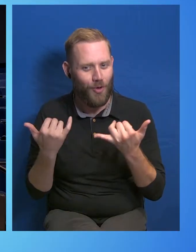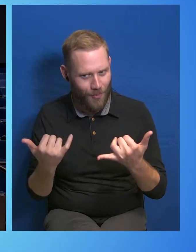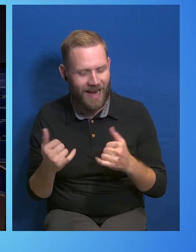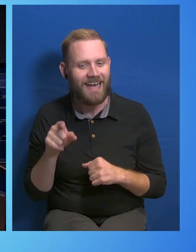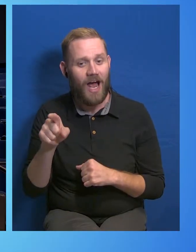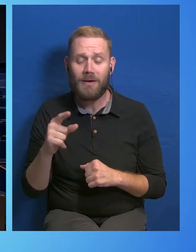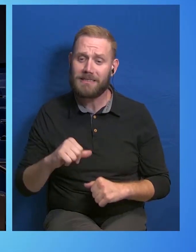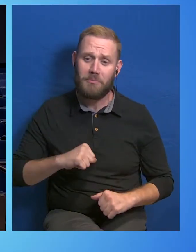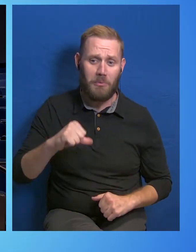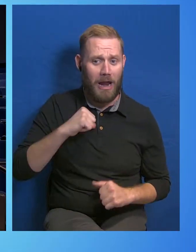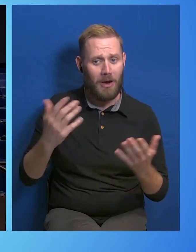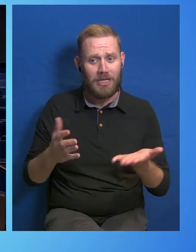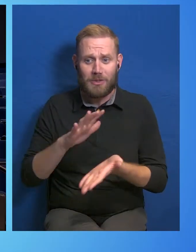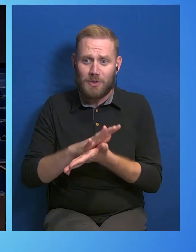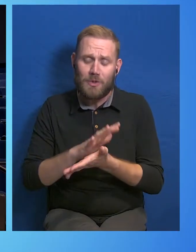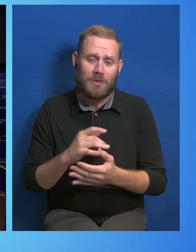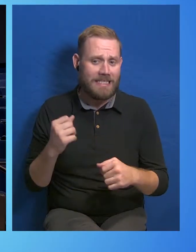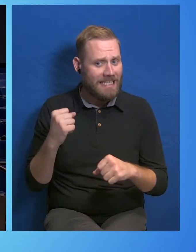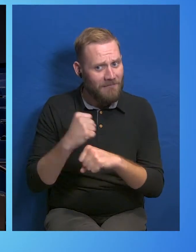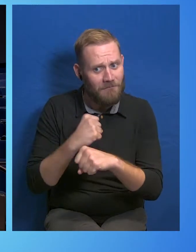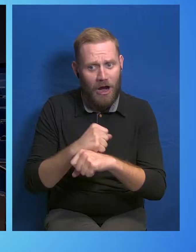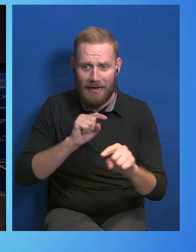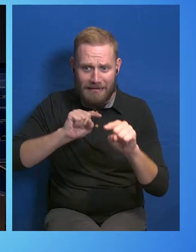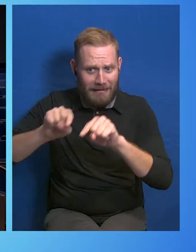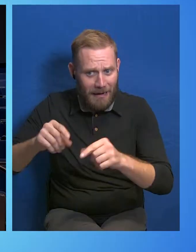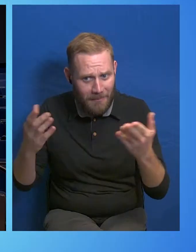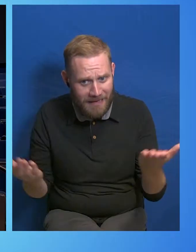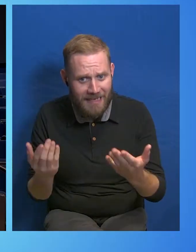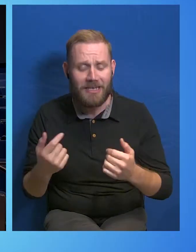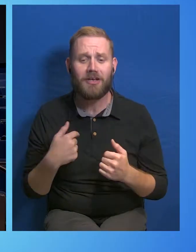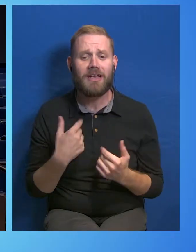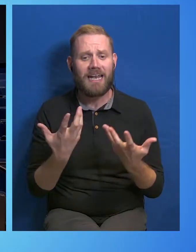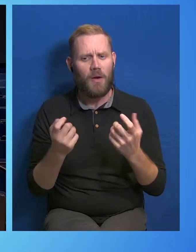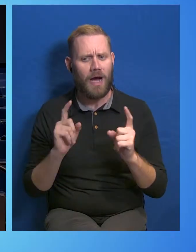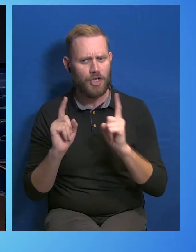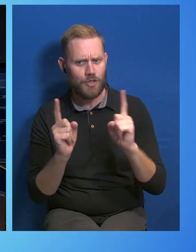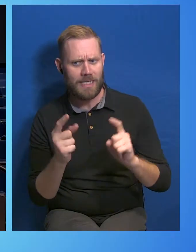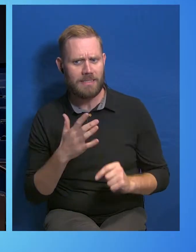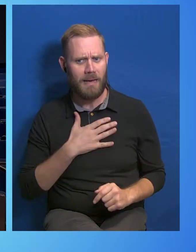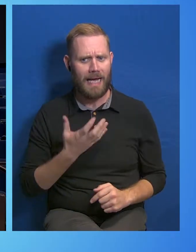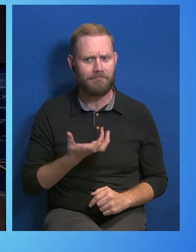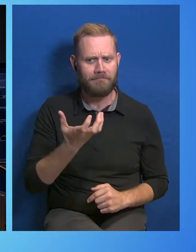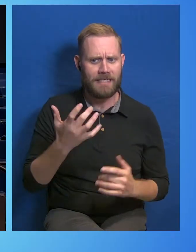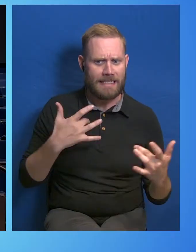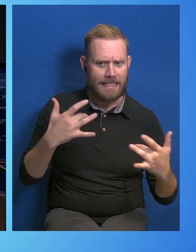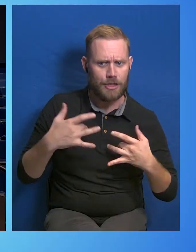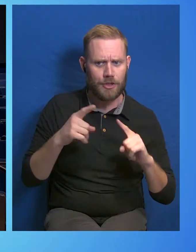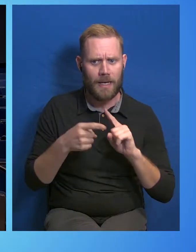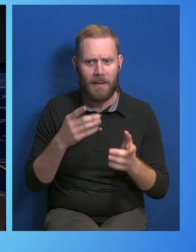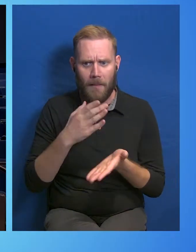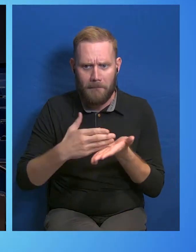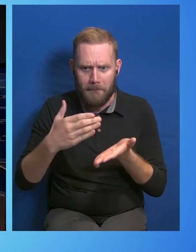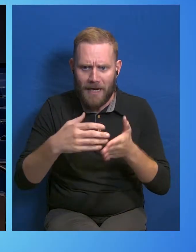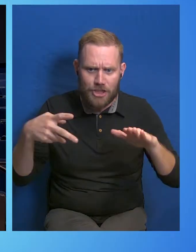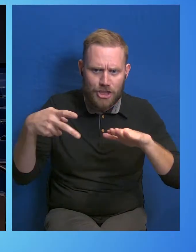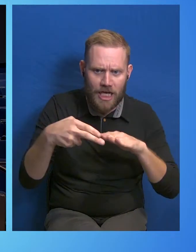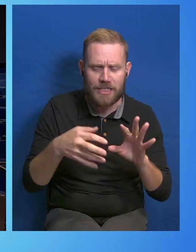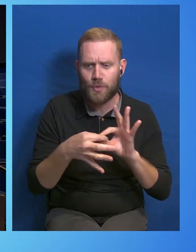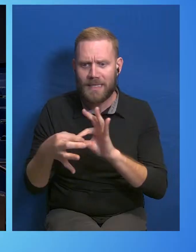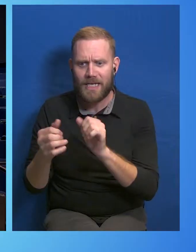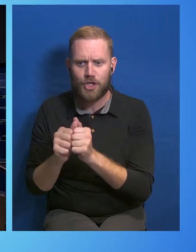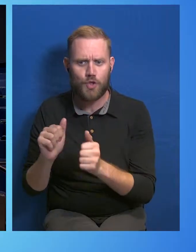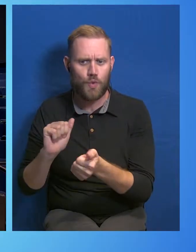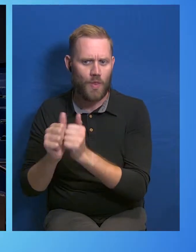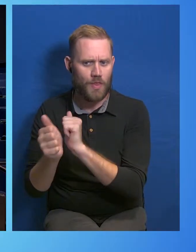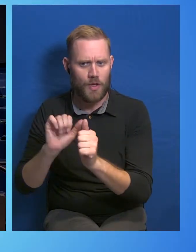of the school. He fought to get in here, and I would like to discuss my concern about budget cuts around the sports program.